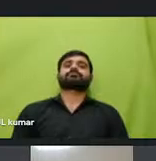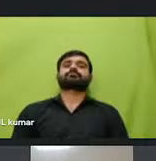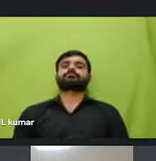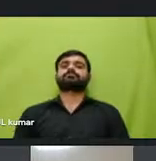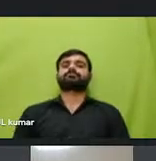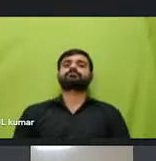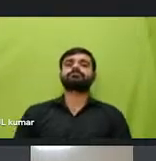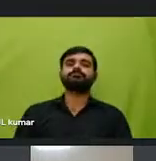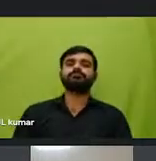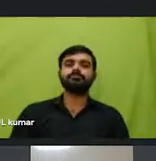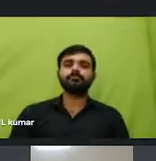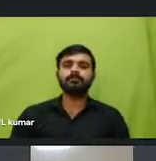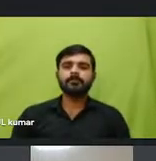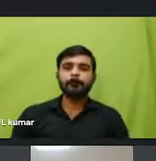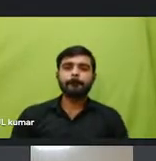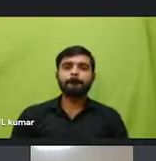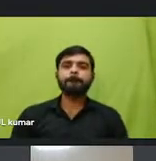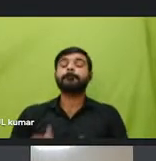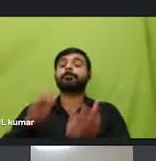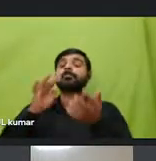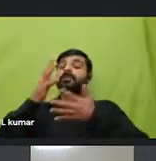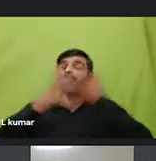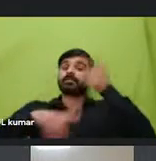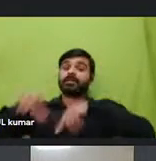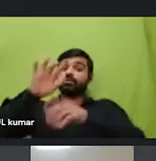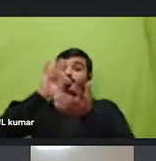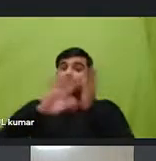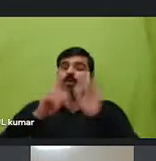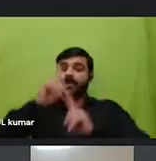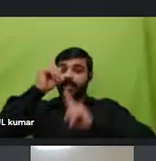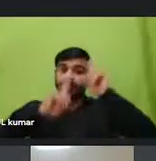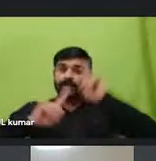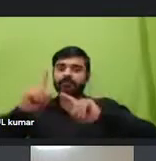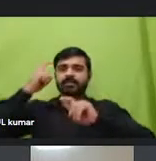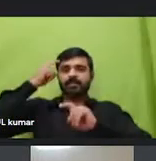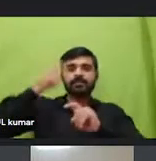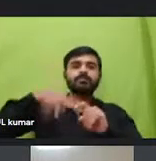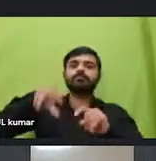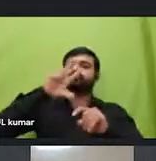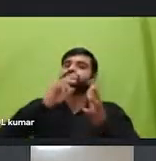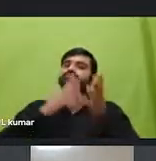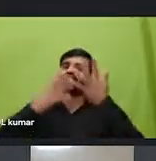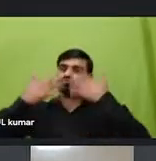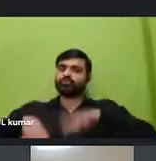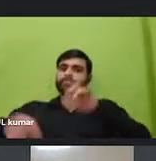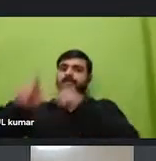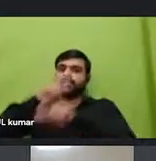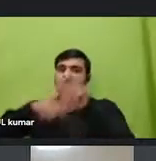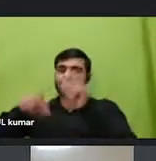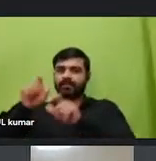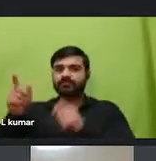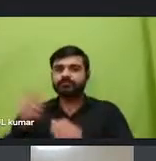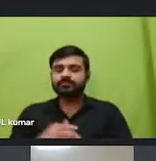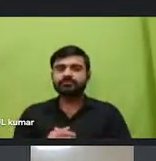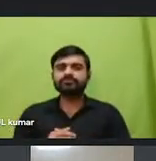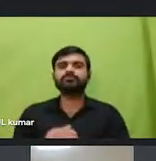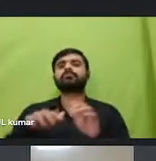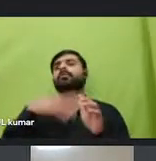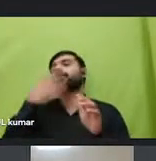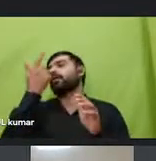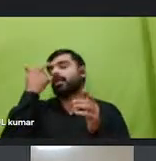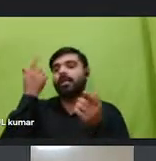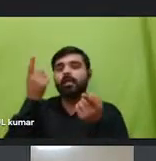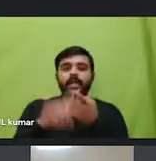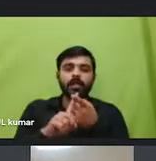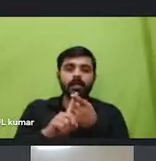Okay, where does sign language and gesture stand when thinking about the origins of human language? Well,